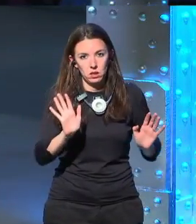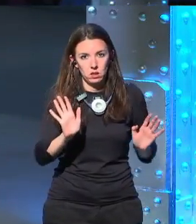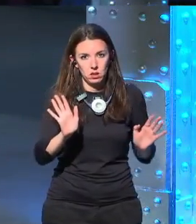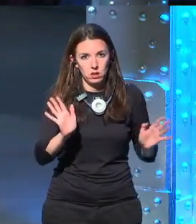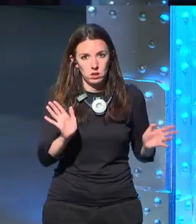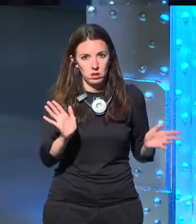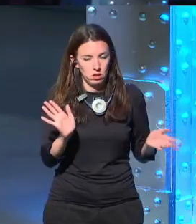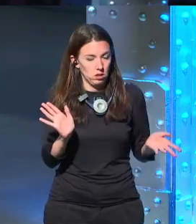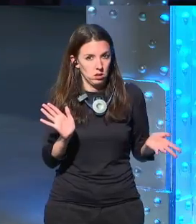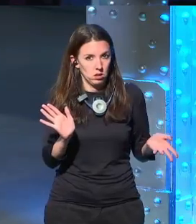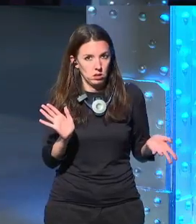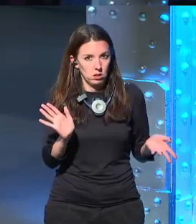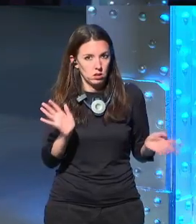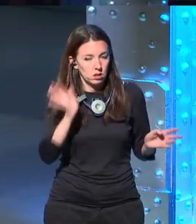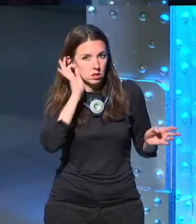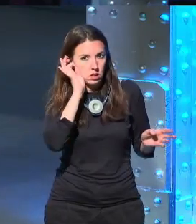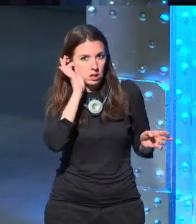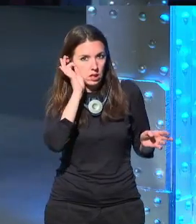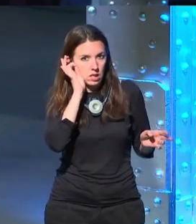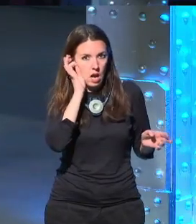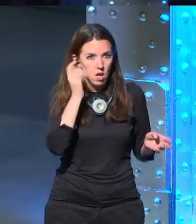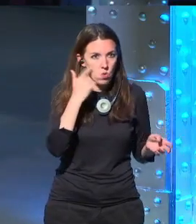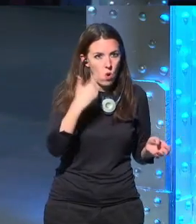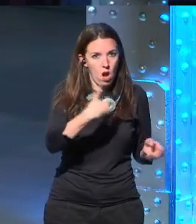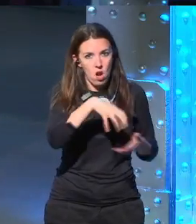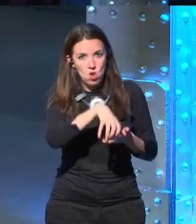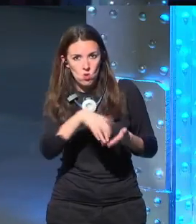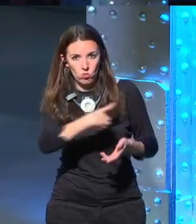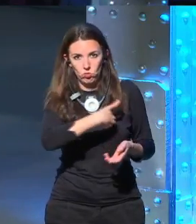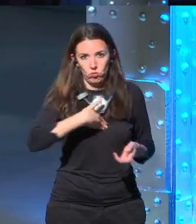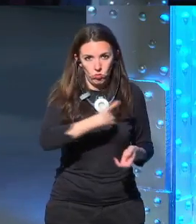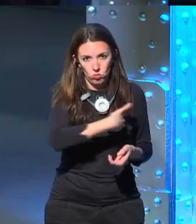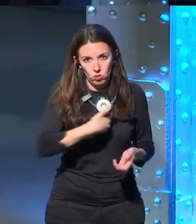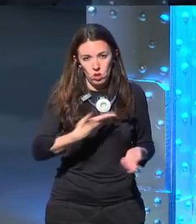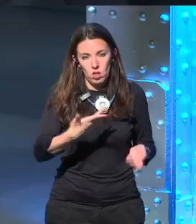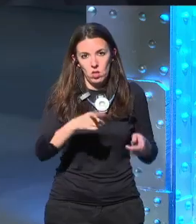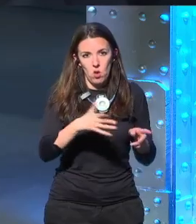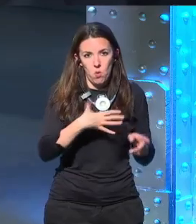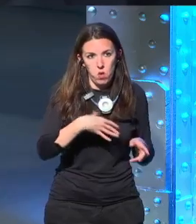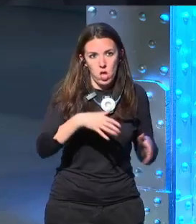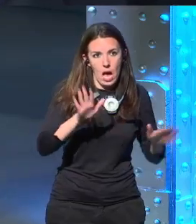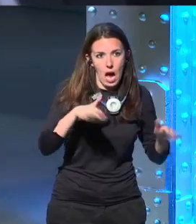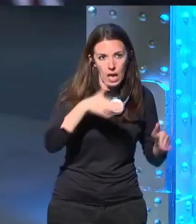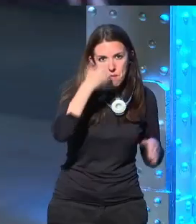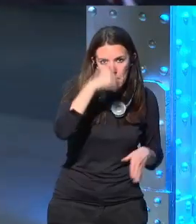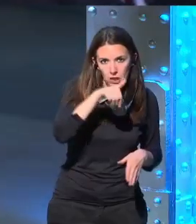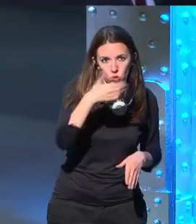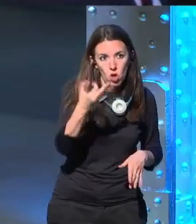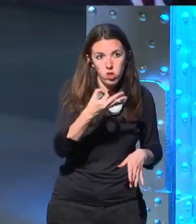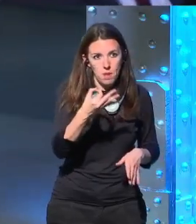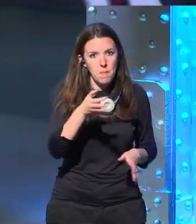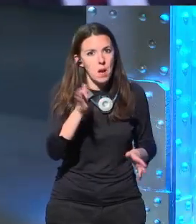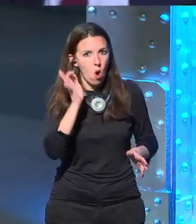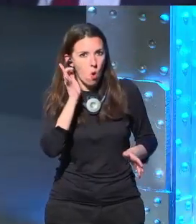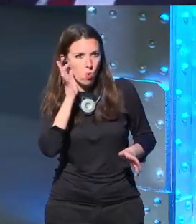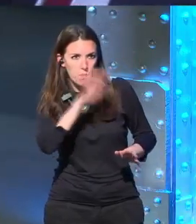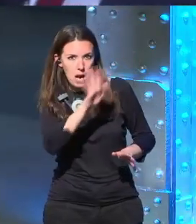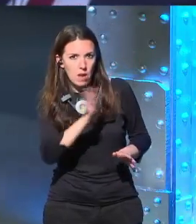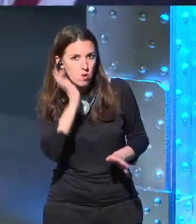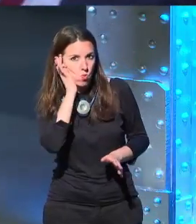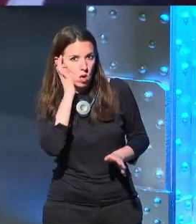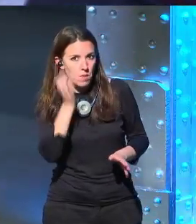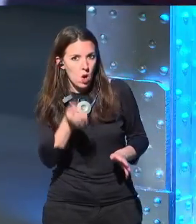very androgynous, but that's supposed to be a male angel. But you see the emotions, many emotions on the face. Verrocchio